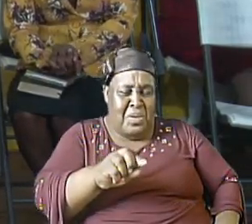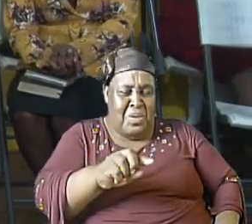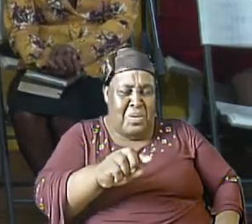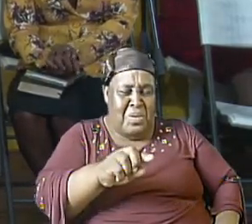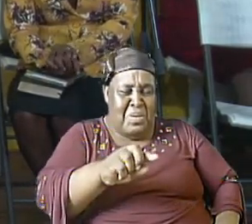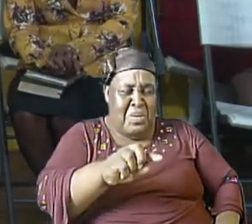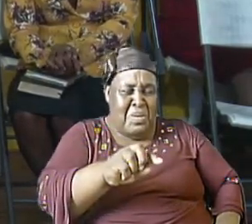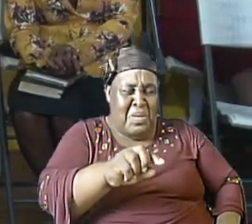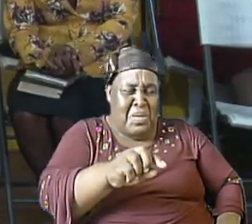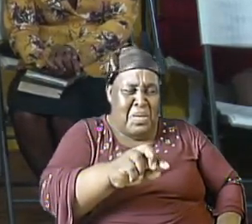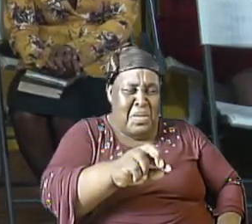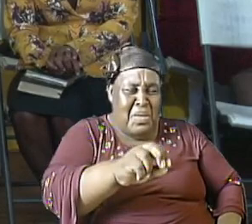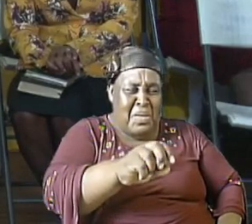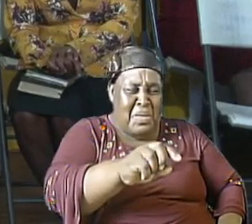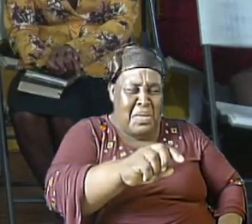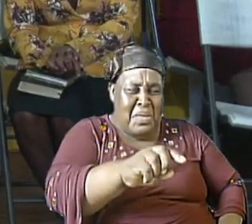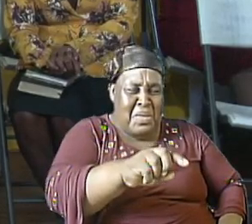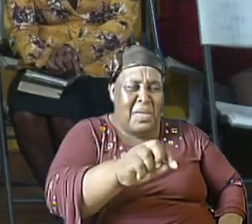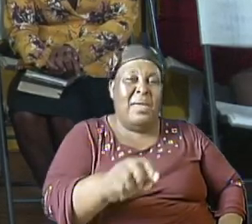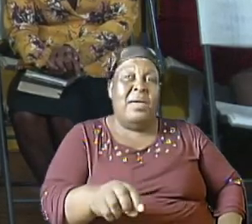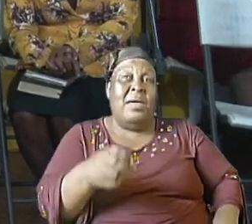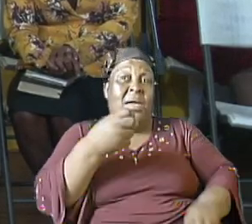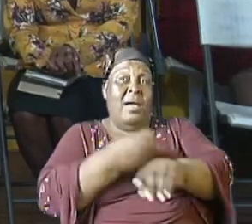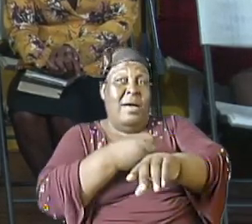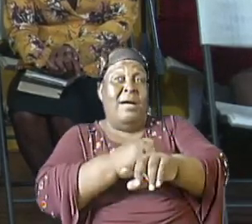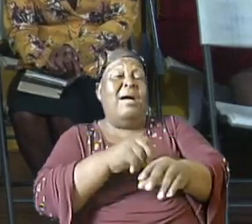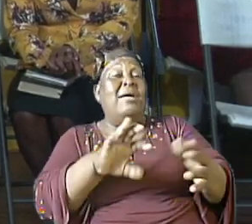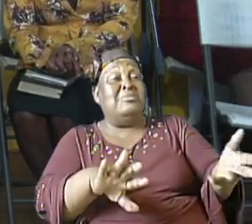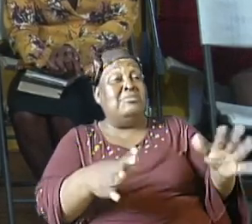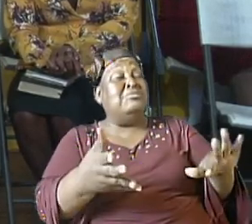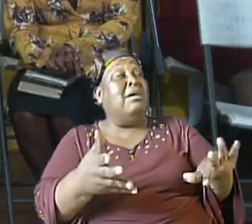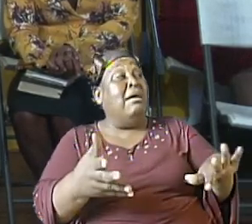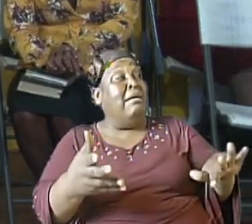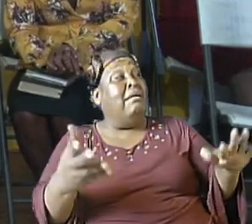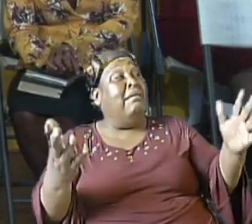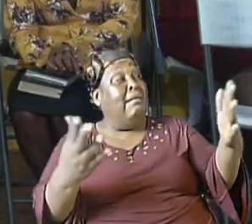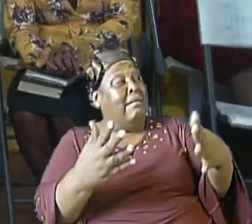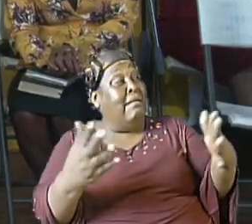They smell bad and they're hard. They're hard to die here.